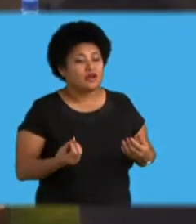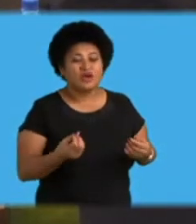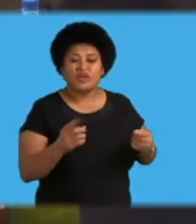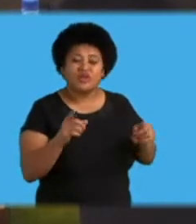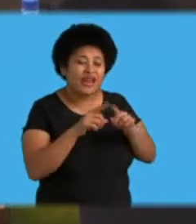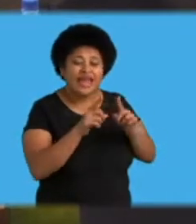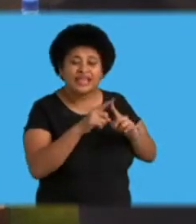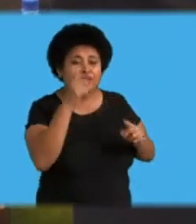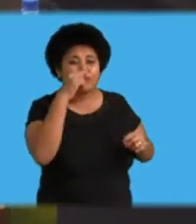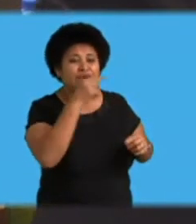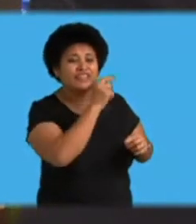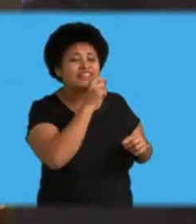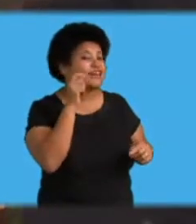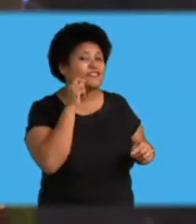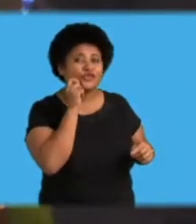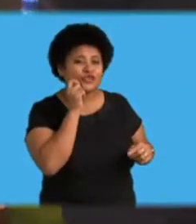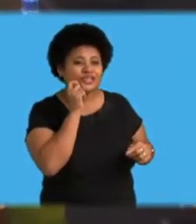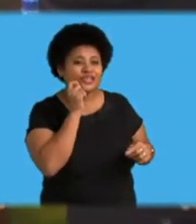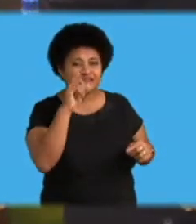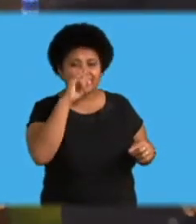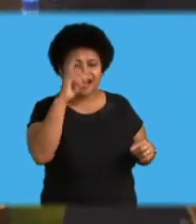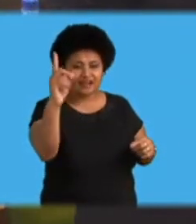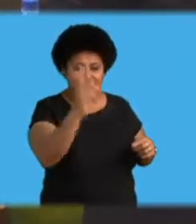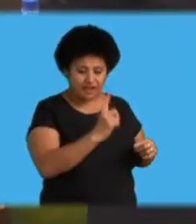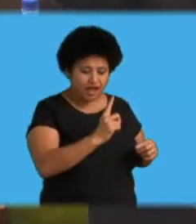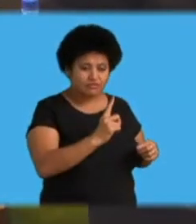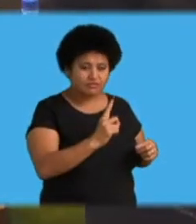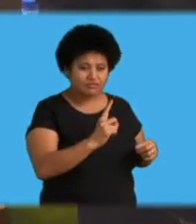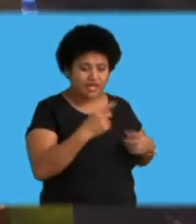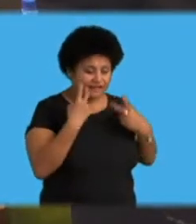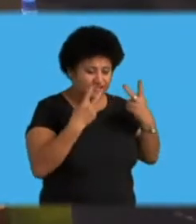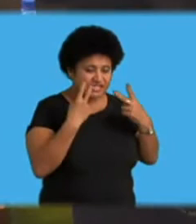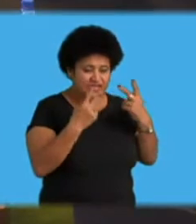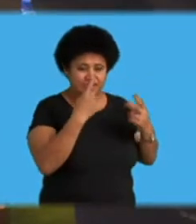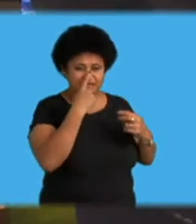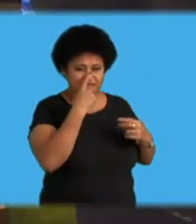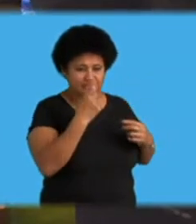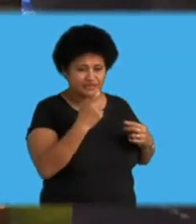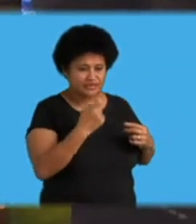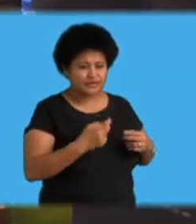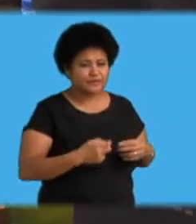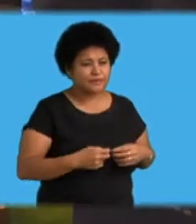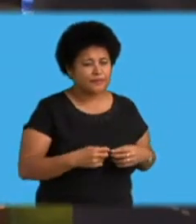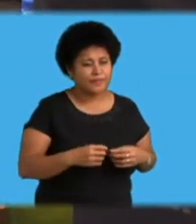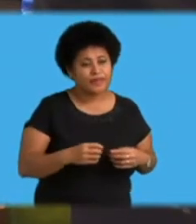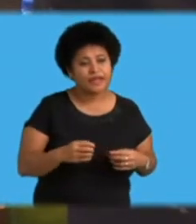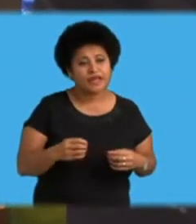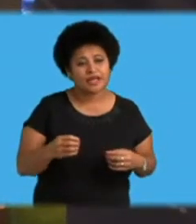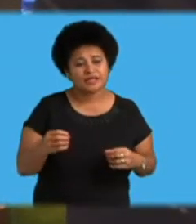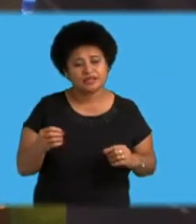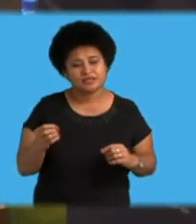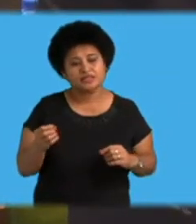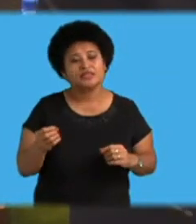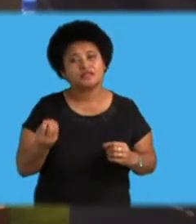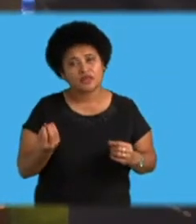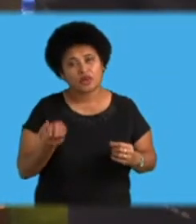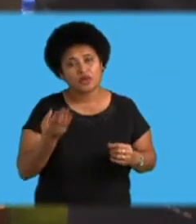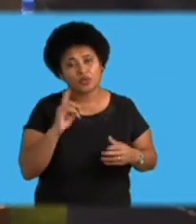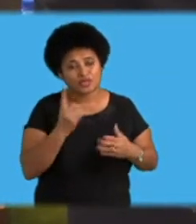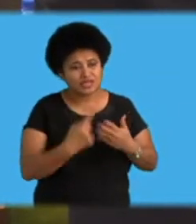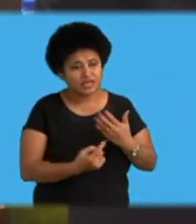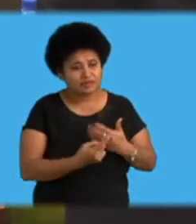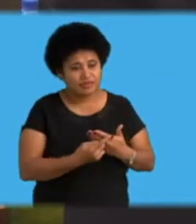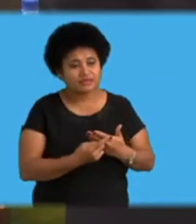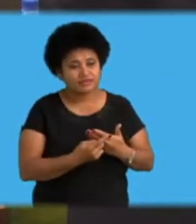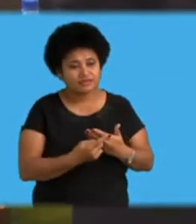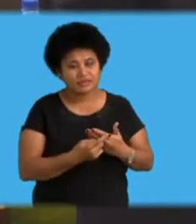the museum, Madam Speaker. And therefore, what we did last year was we developed. We gave it to